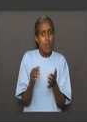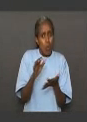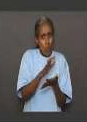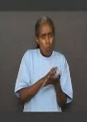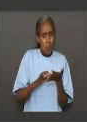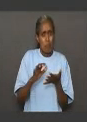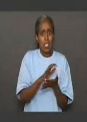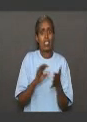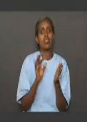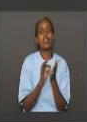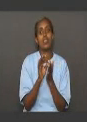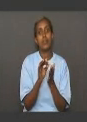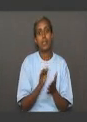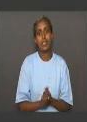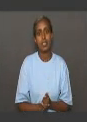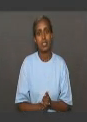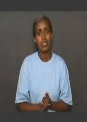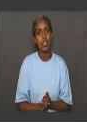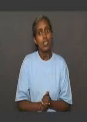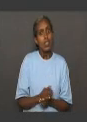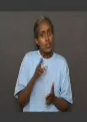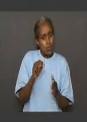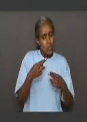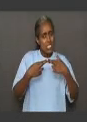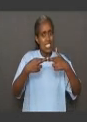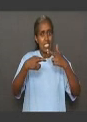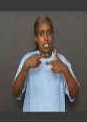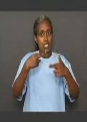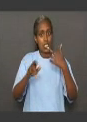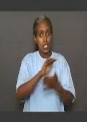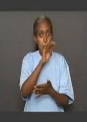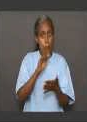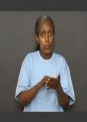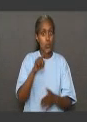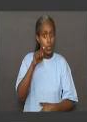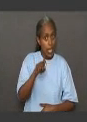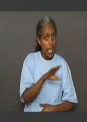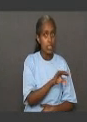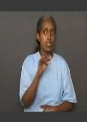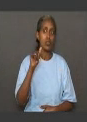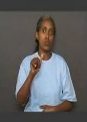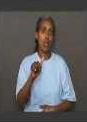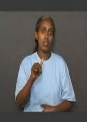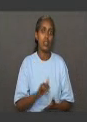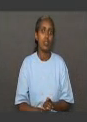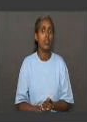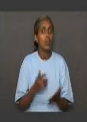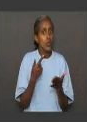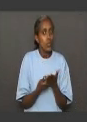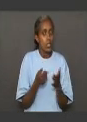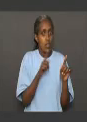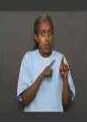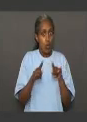complicated numbers. But notice the relationship between x and y. We can